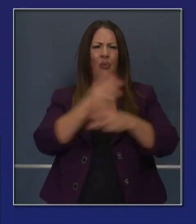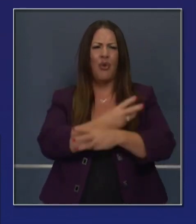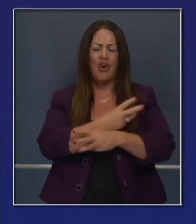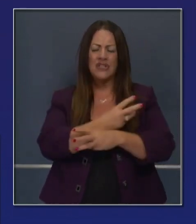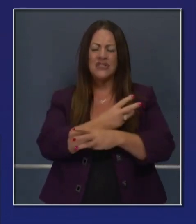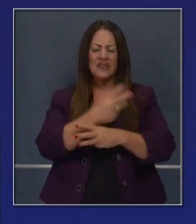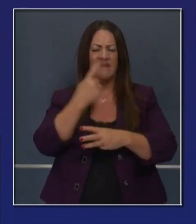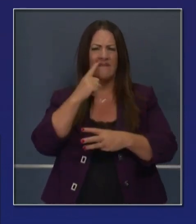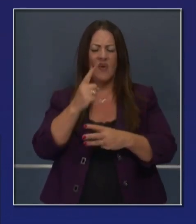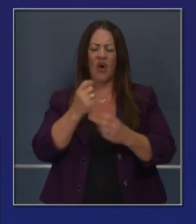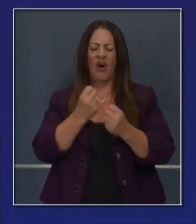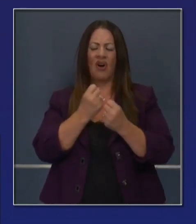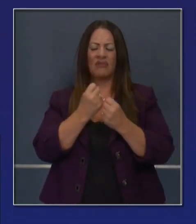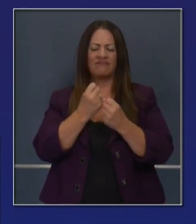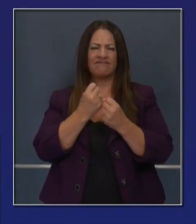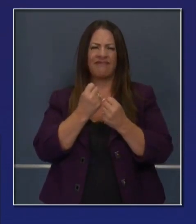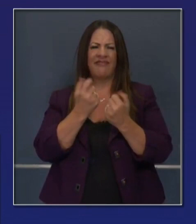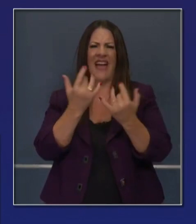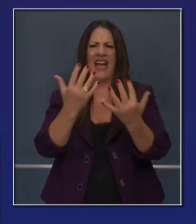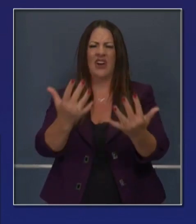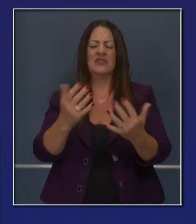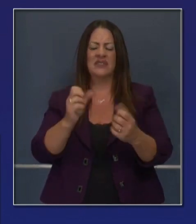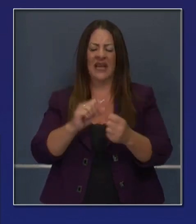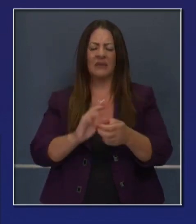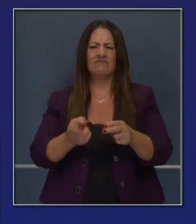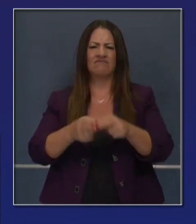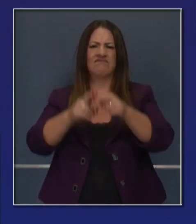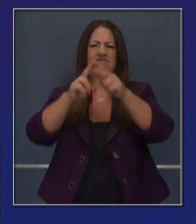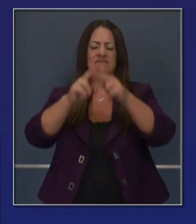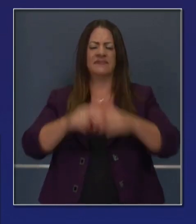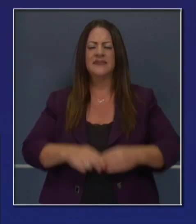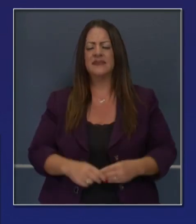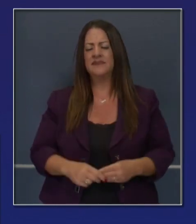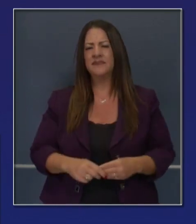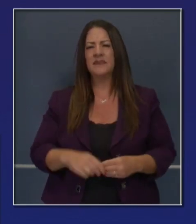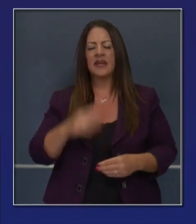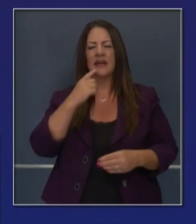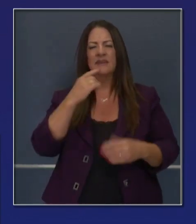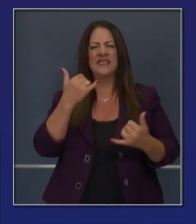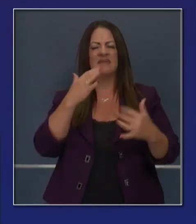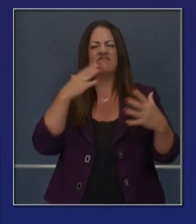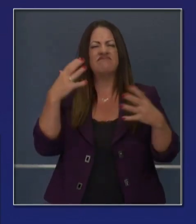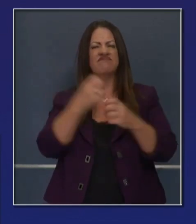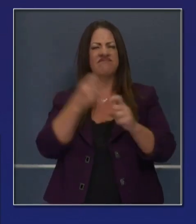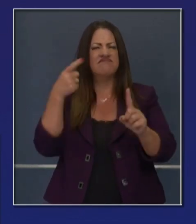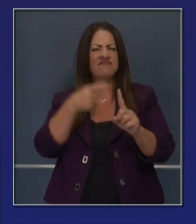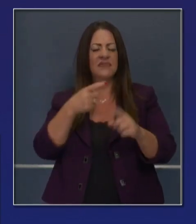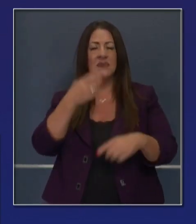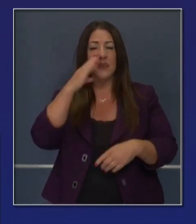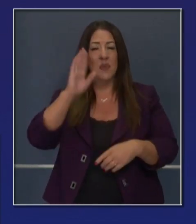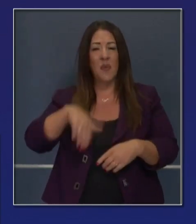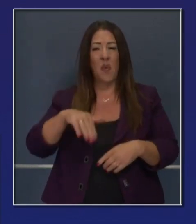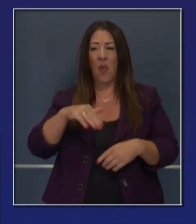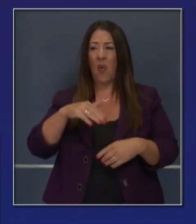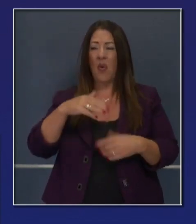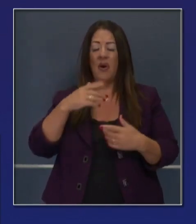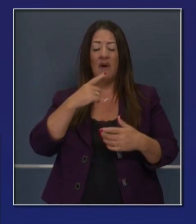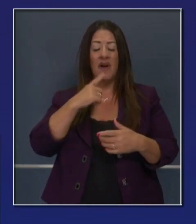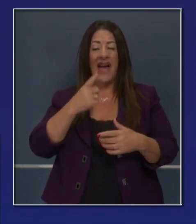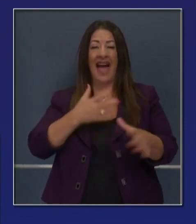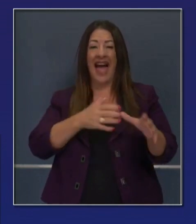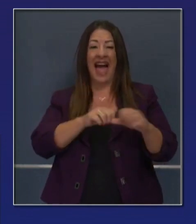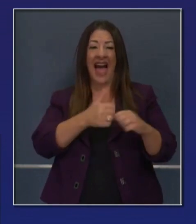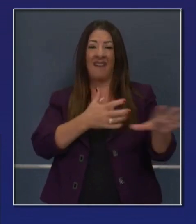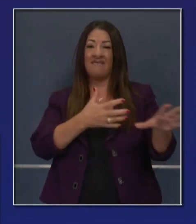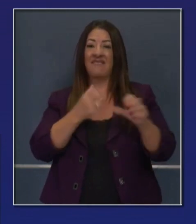fire conditions throughout the state of California. Just to put it in perspective, we had wind gusts of 140 miles